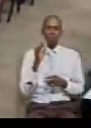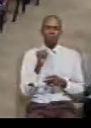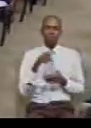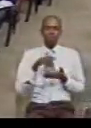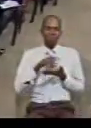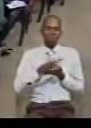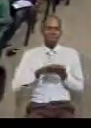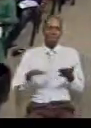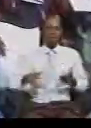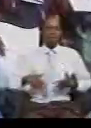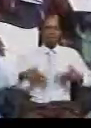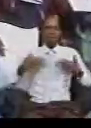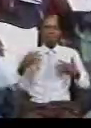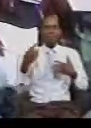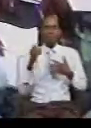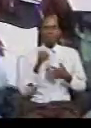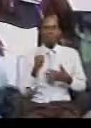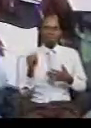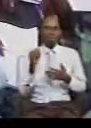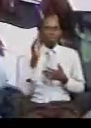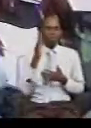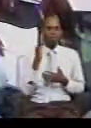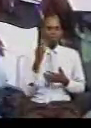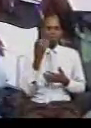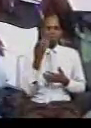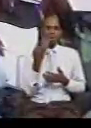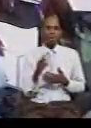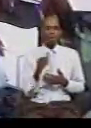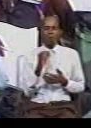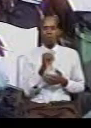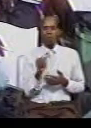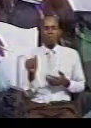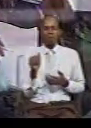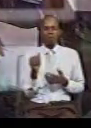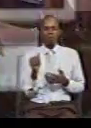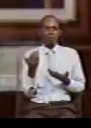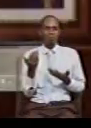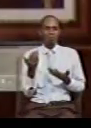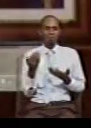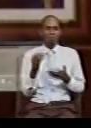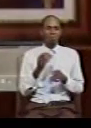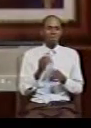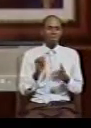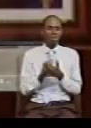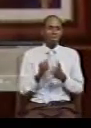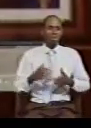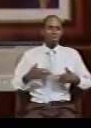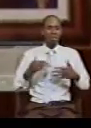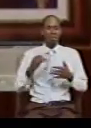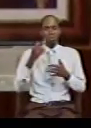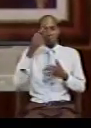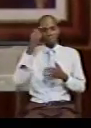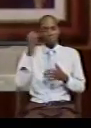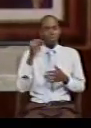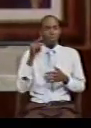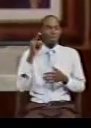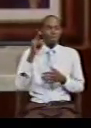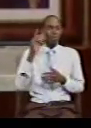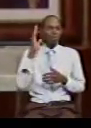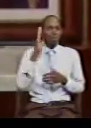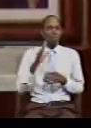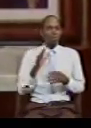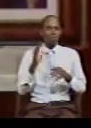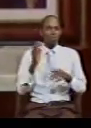A testimony of the victorious life. Because you will quench all the fiery darts of the